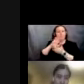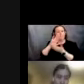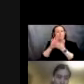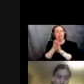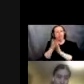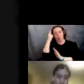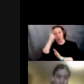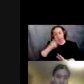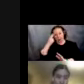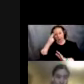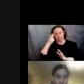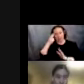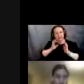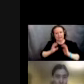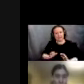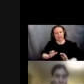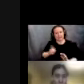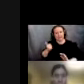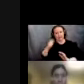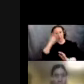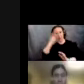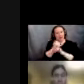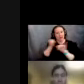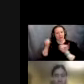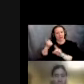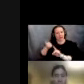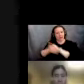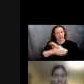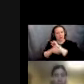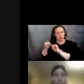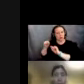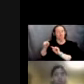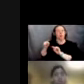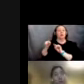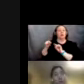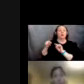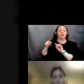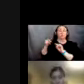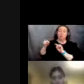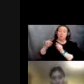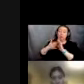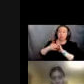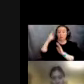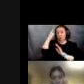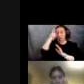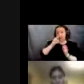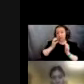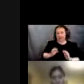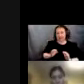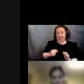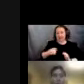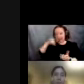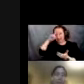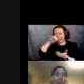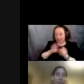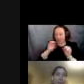And so not only did they gain citizenship, but I also believe, and I don't quite have proof of